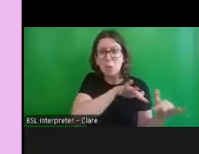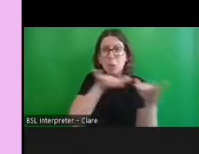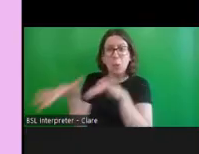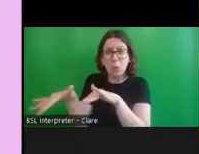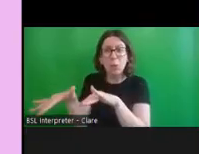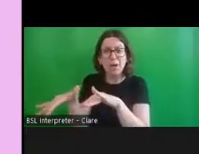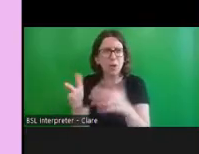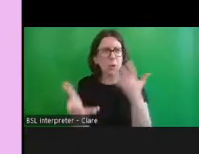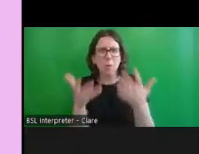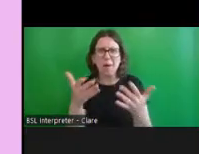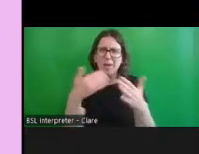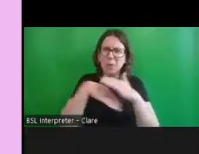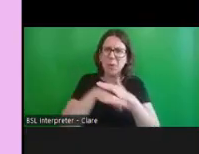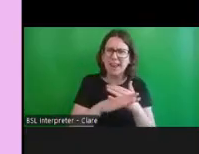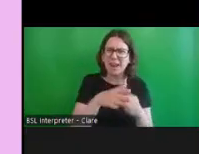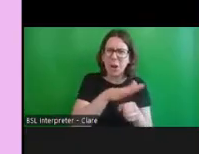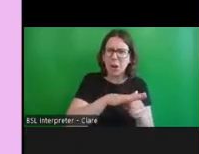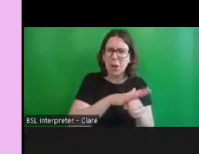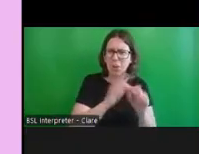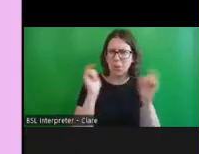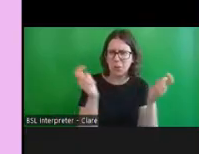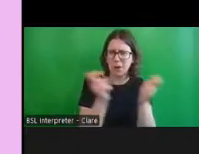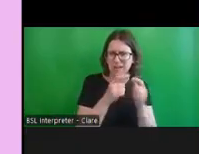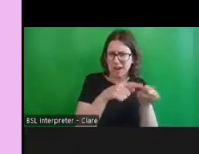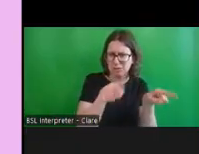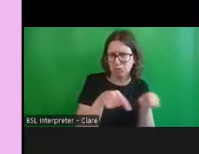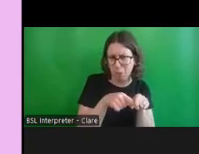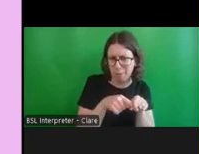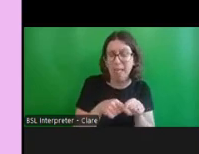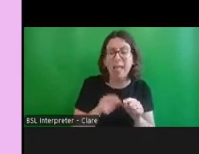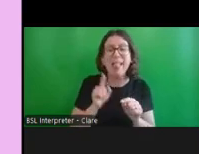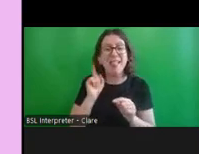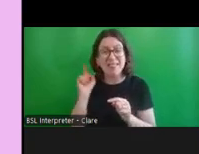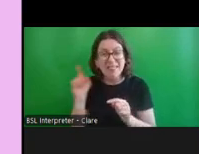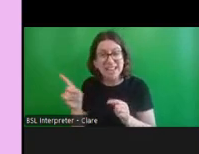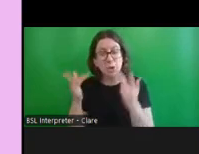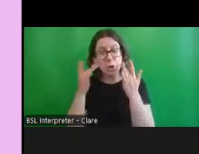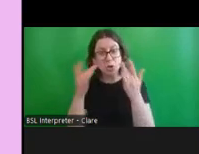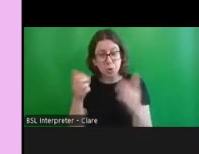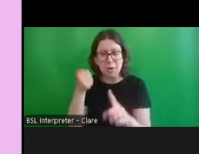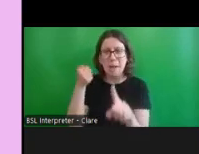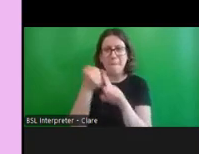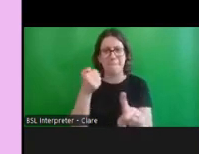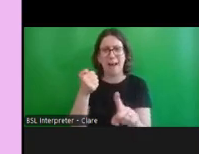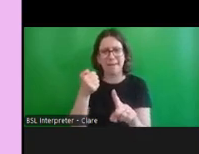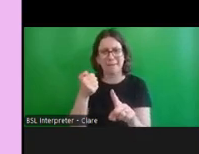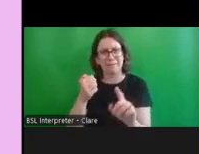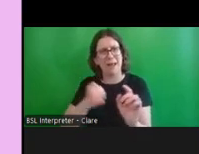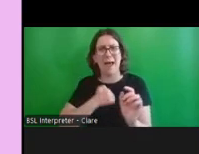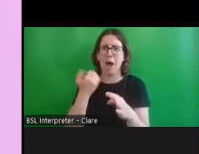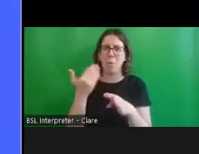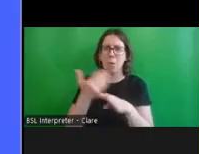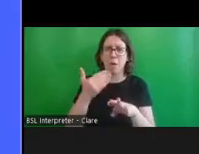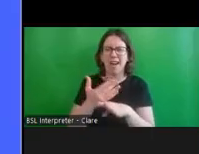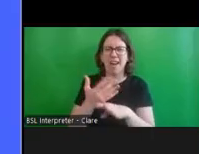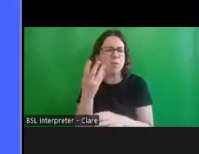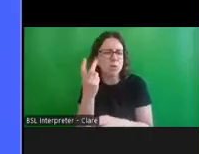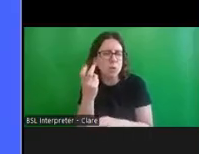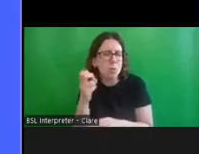this again helps to demonstrate the impact that our work can have. And I've got just a couple more slides and then your break is ahead of